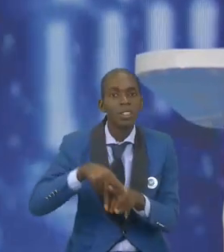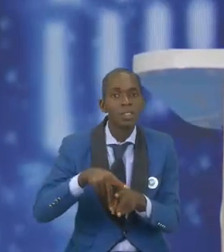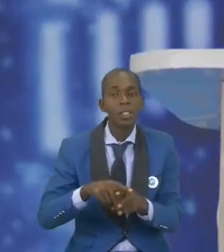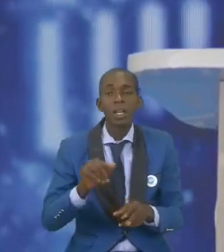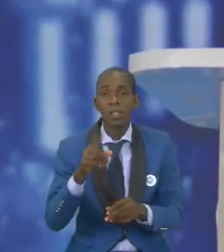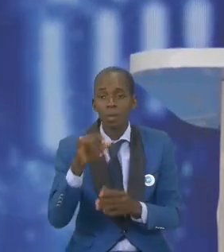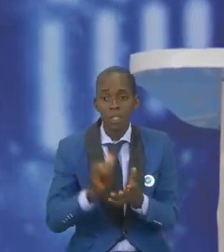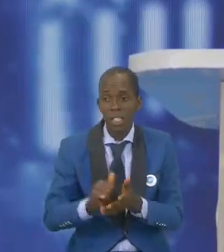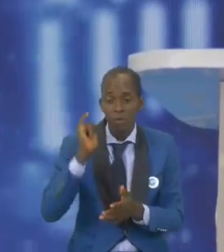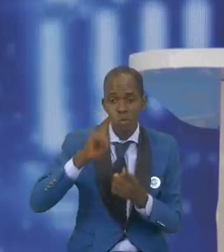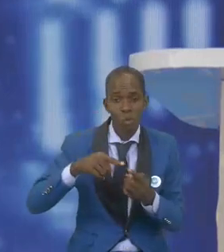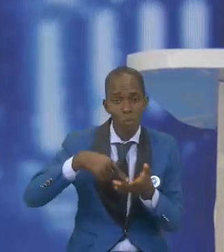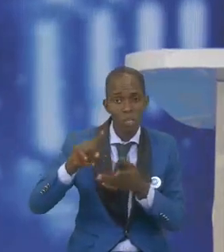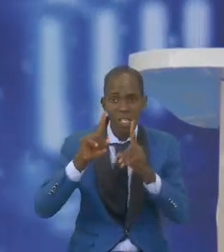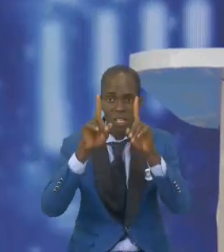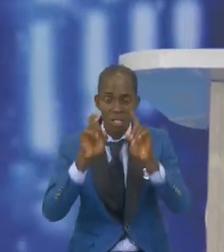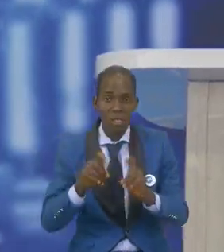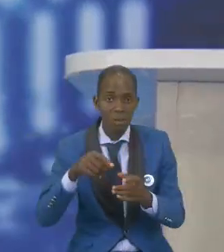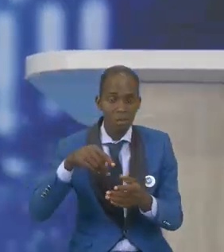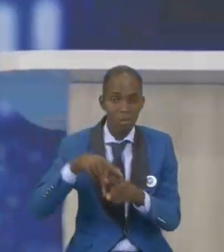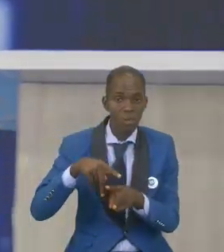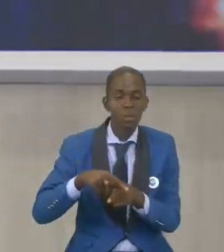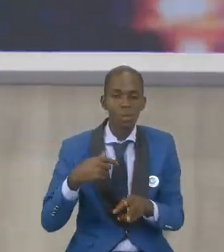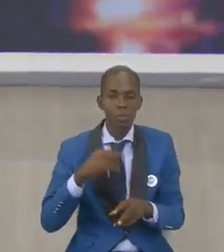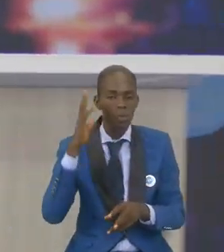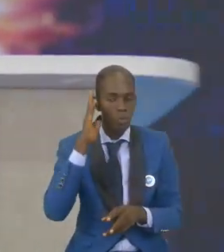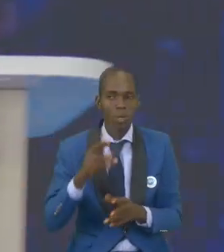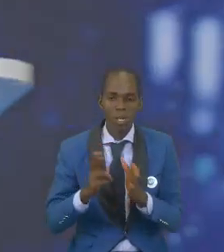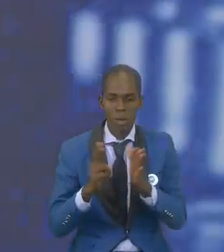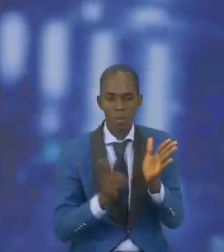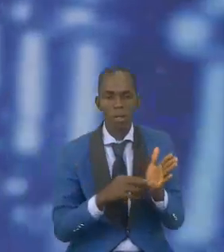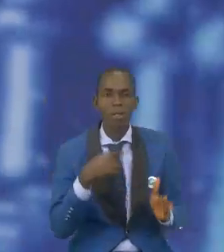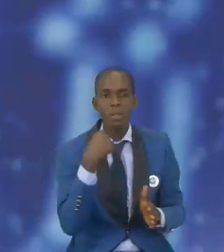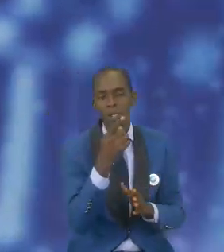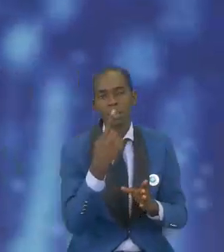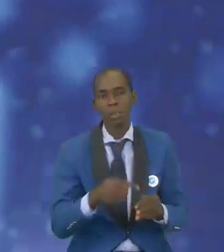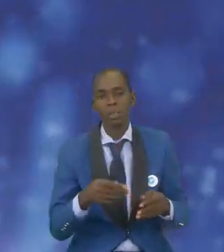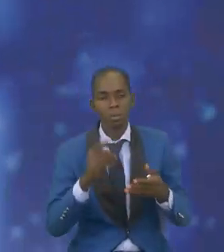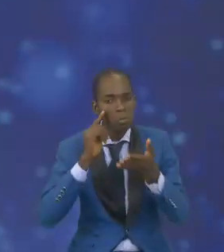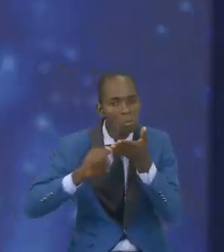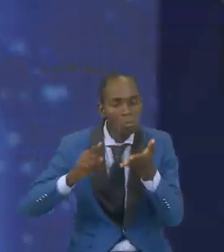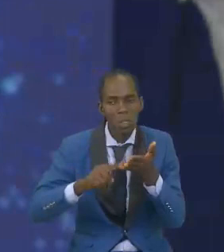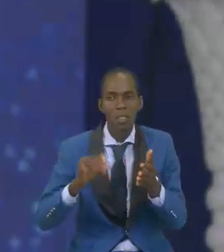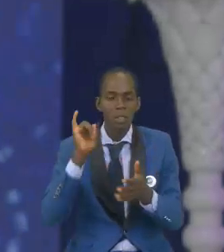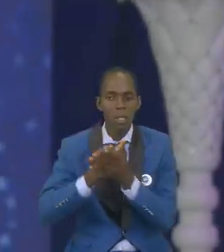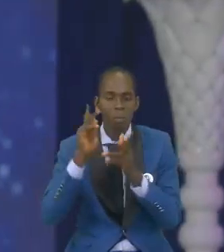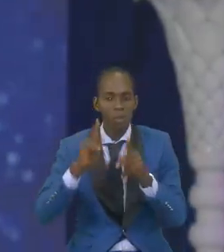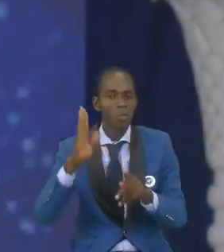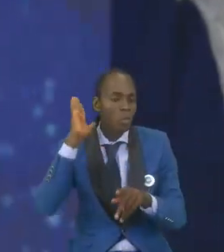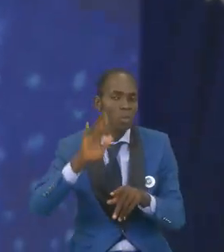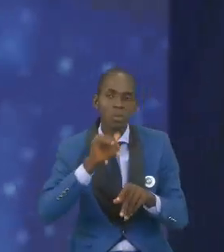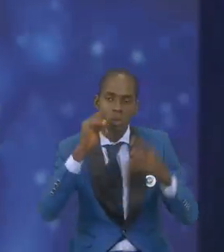to the invigilator, he will not make it. And then you're saying, what do I do now? What do you do? Continue in your holiness